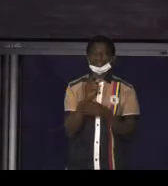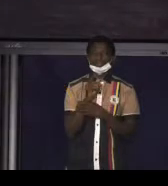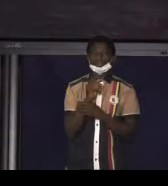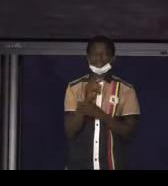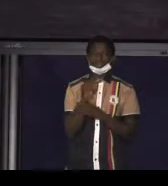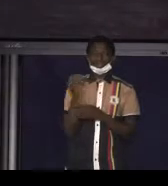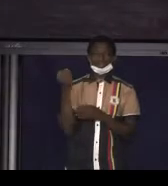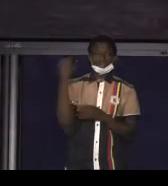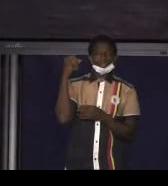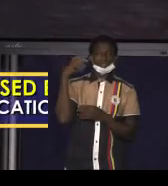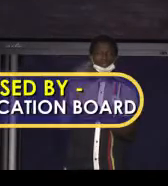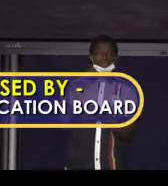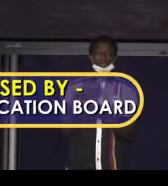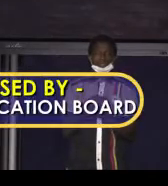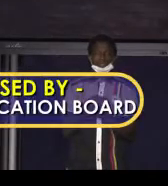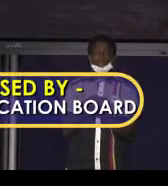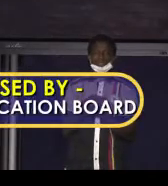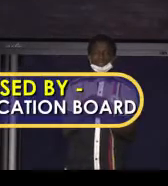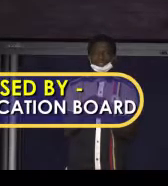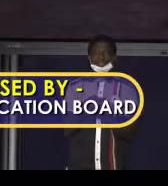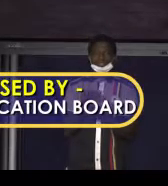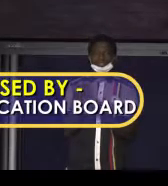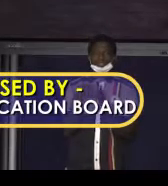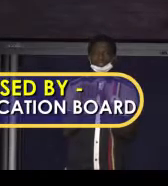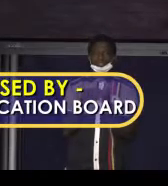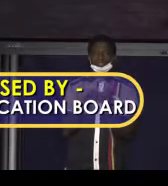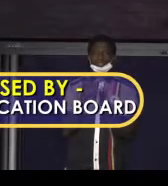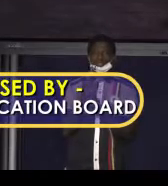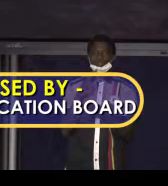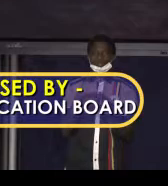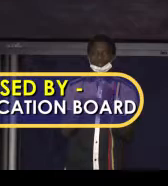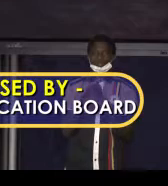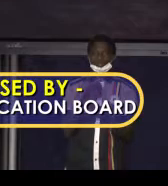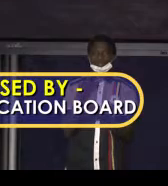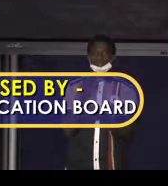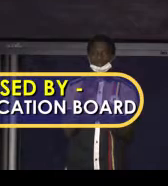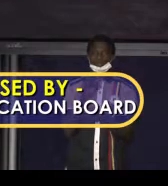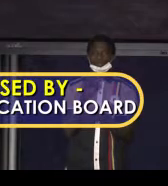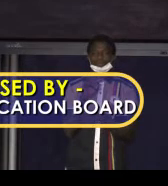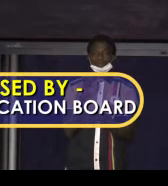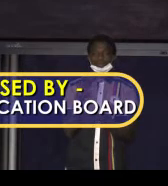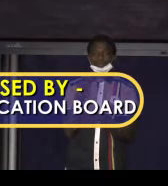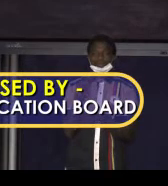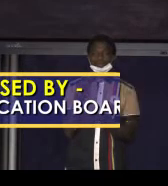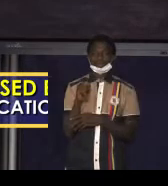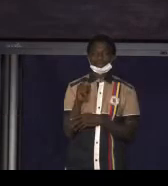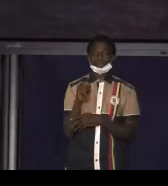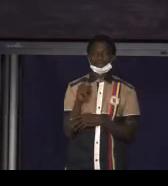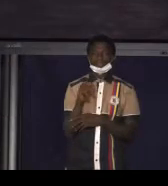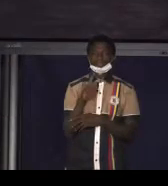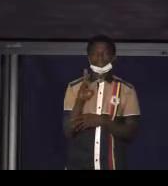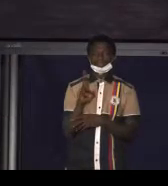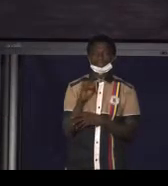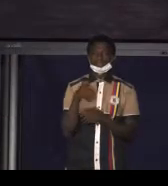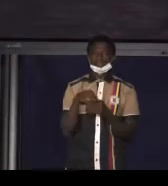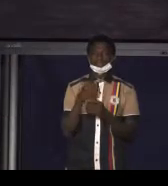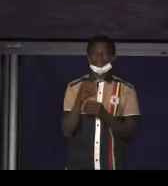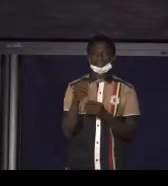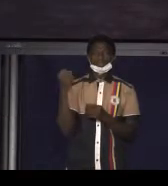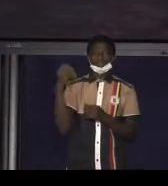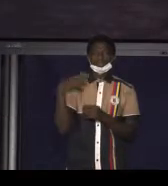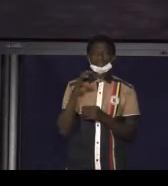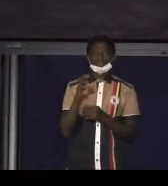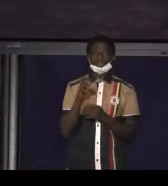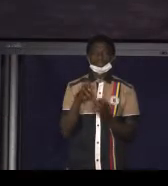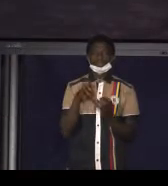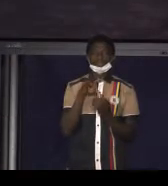define electricity. Second one, list 2 types of current used in an electric circuit. And third